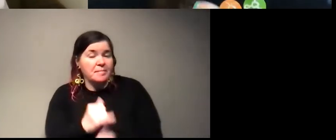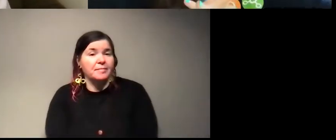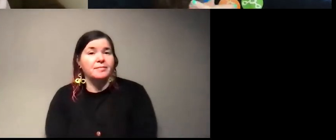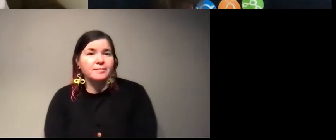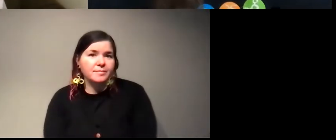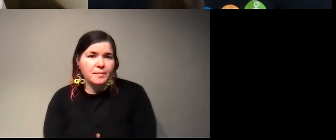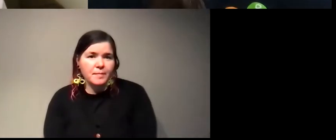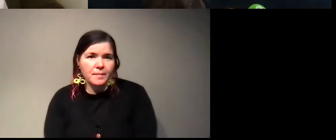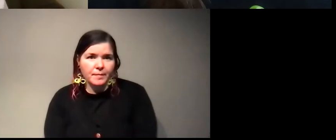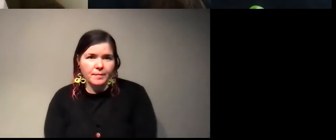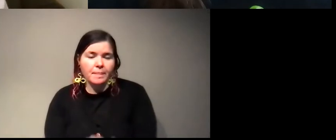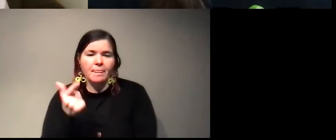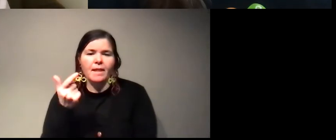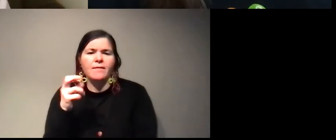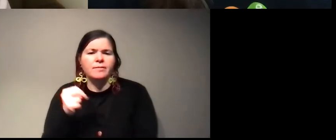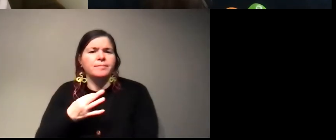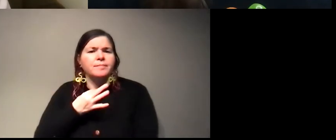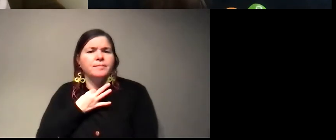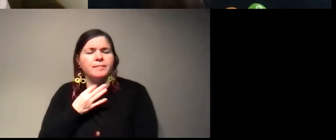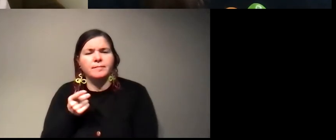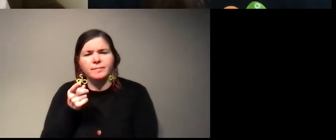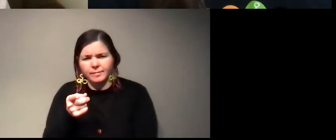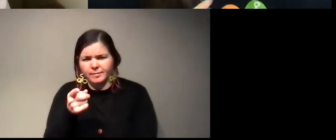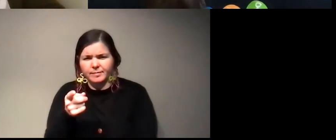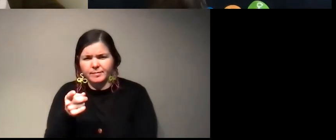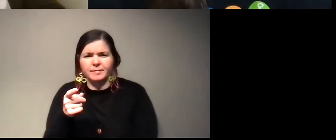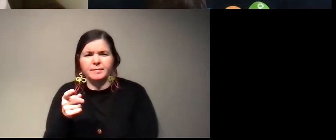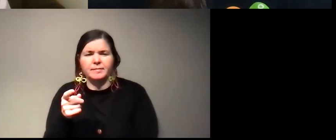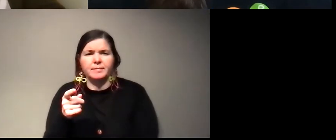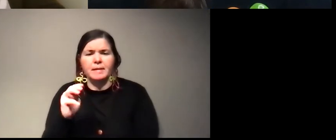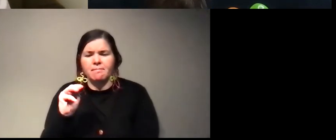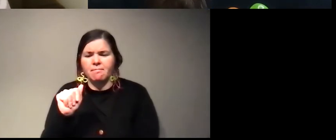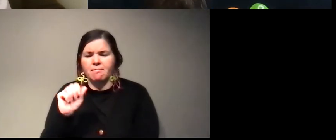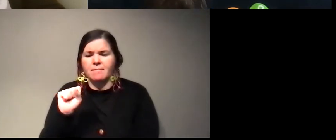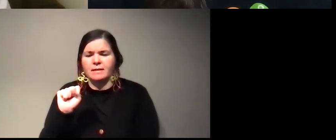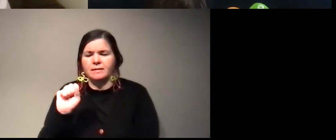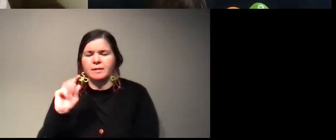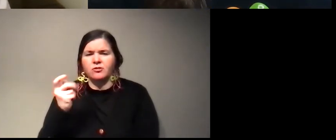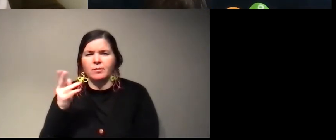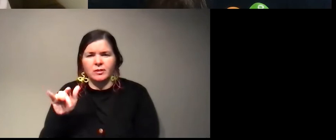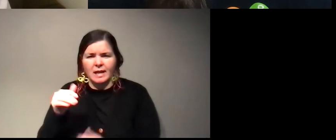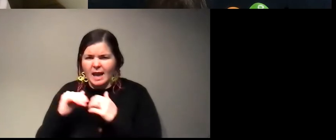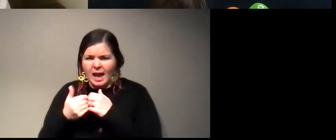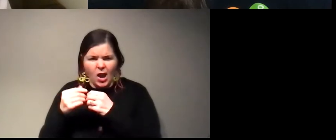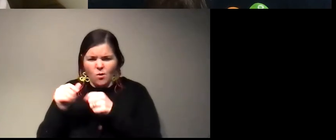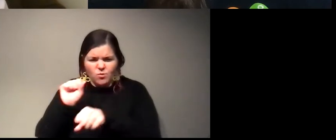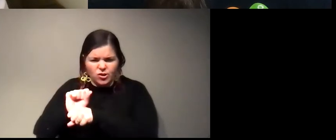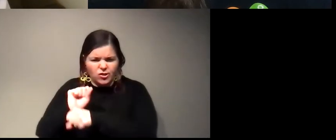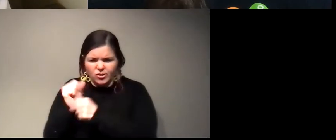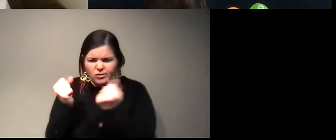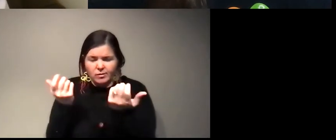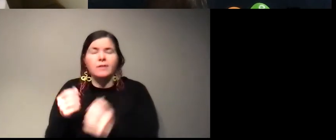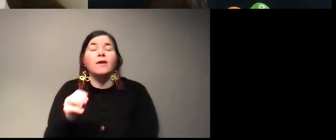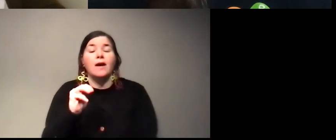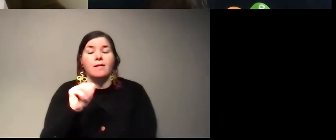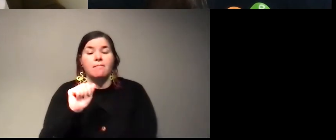cool. Gavin would like to know, how exactly does mass spectrometry work? Ooh, okay. So mass